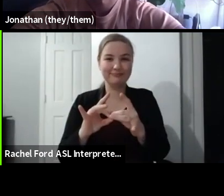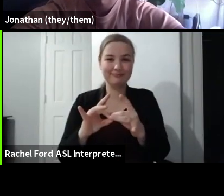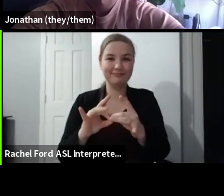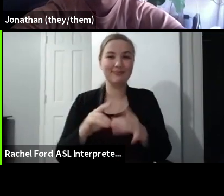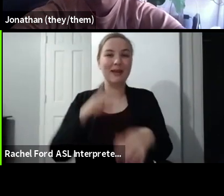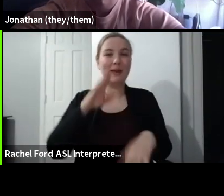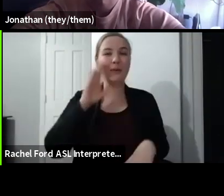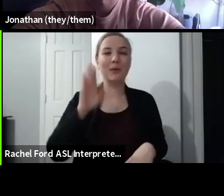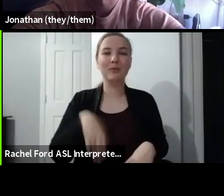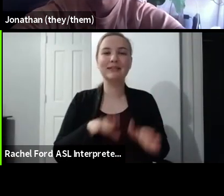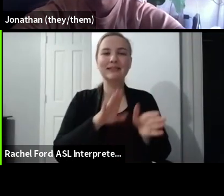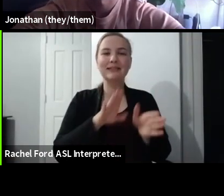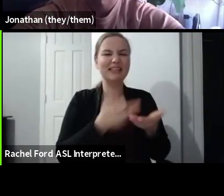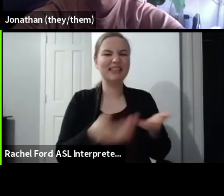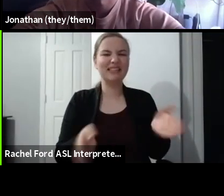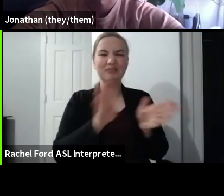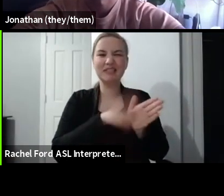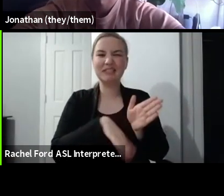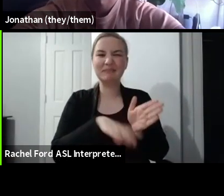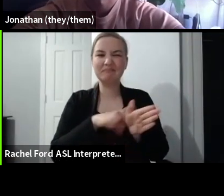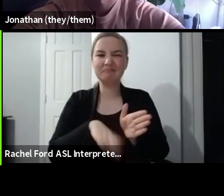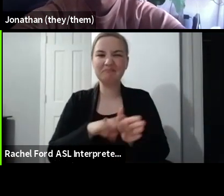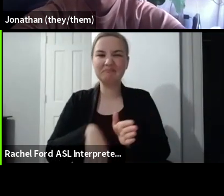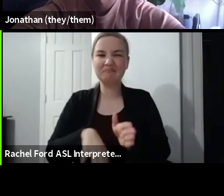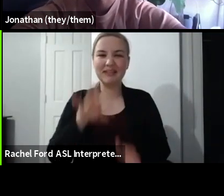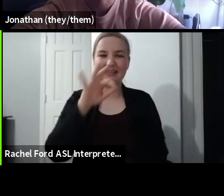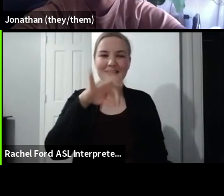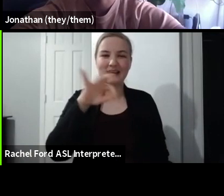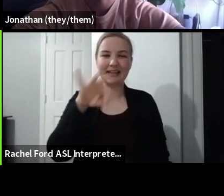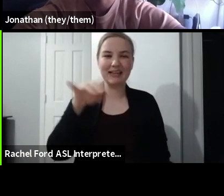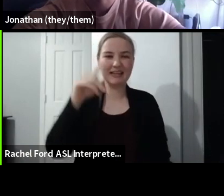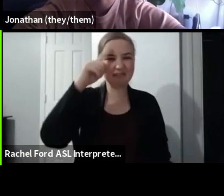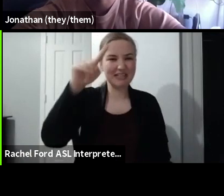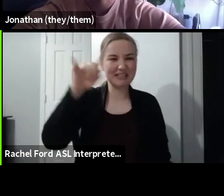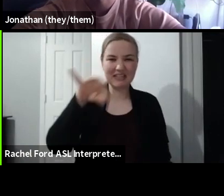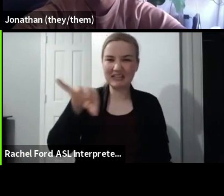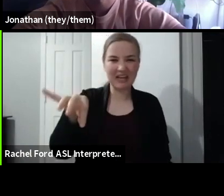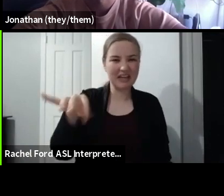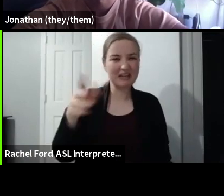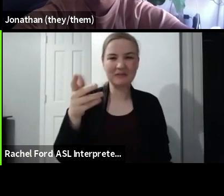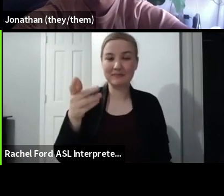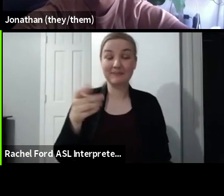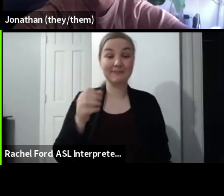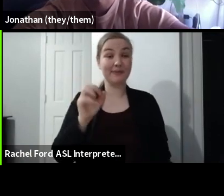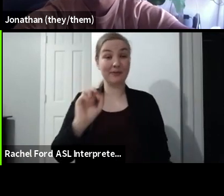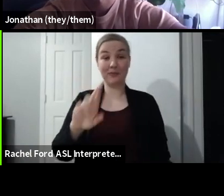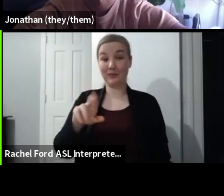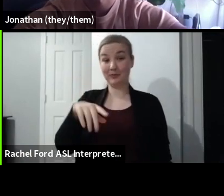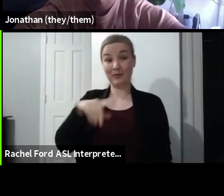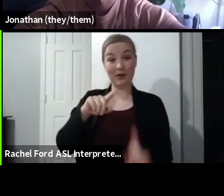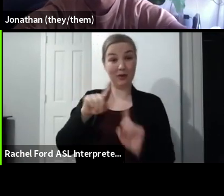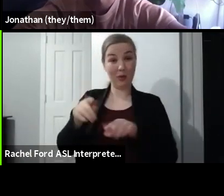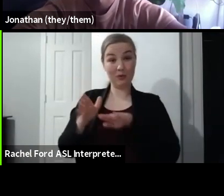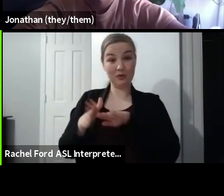cheap stuff from the 99-cent store or what you would call in Jamaica the China shops.